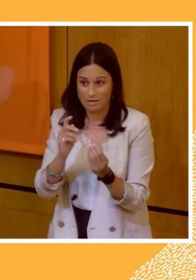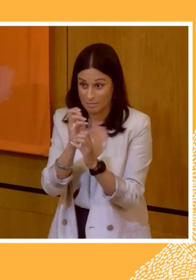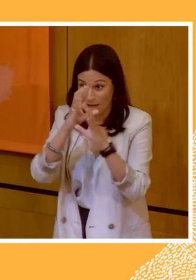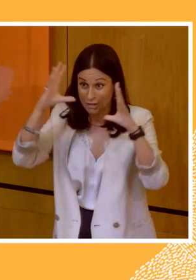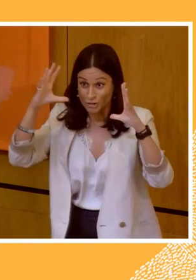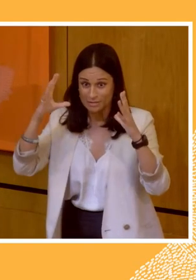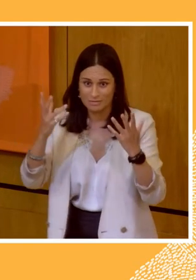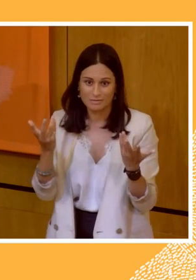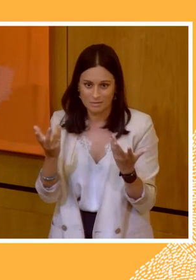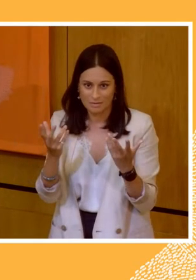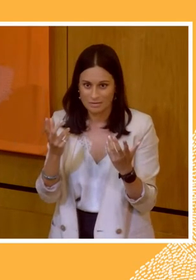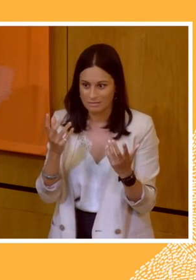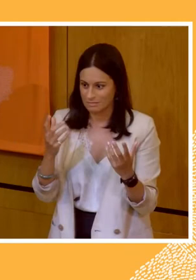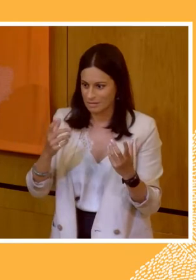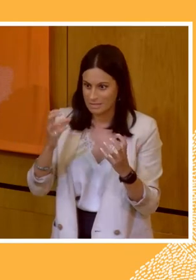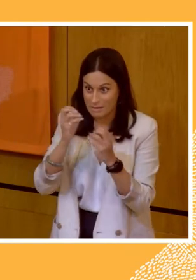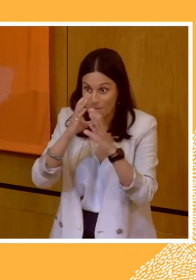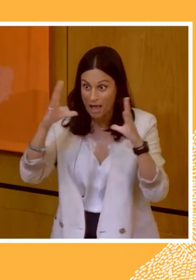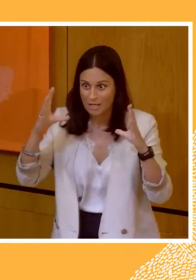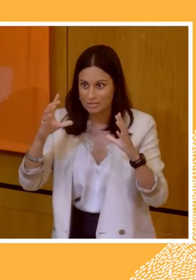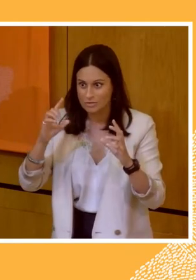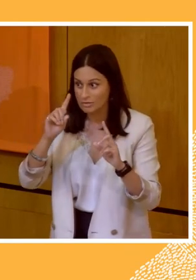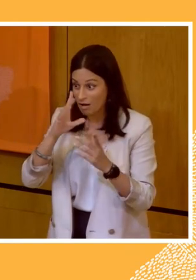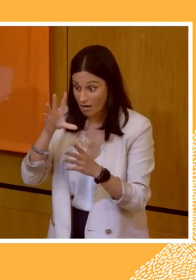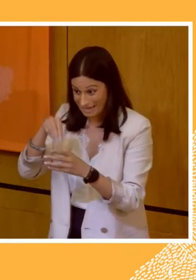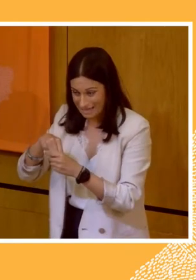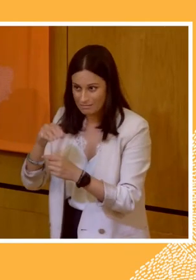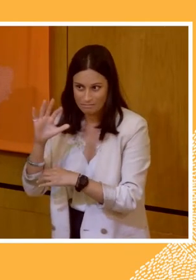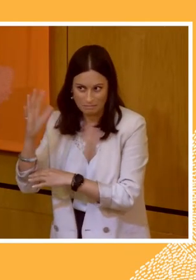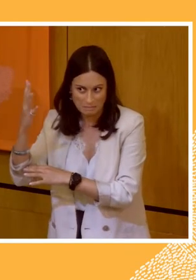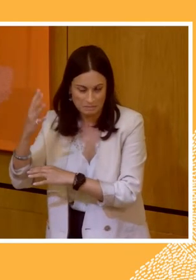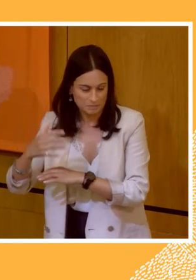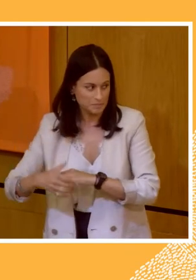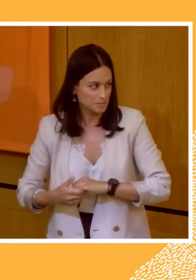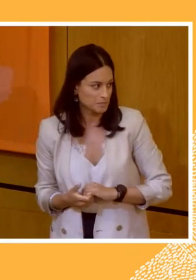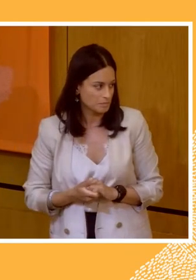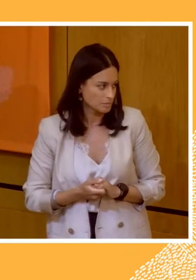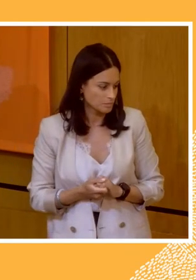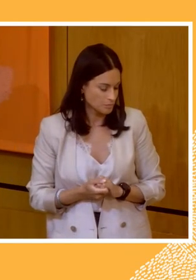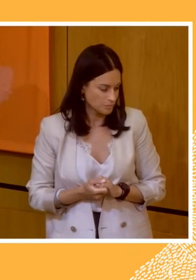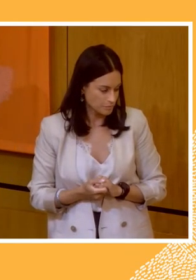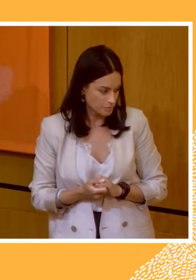right? It's an imagined audio space that they can't really get back to.